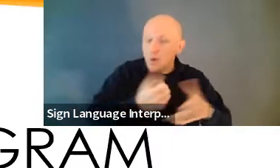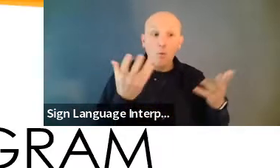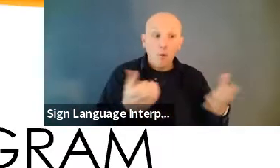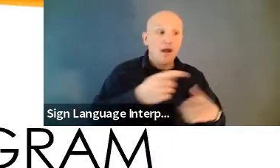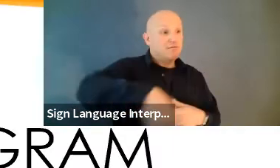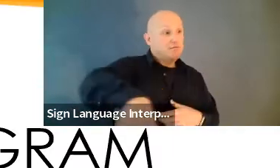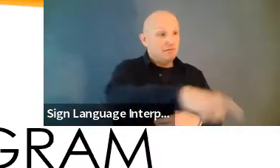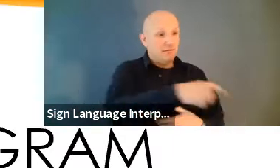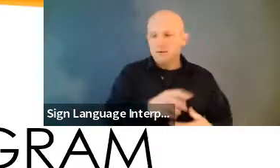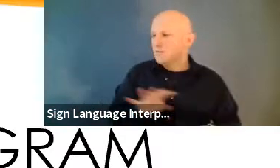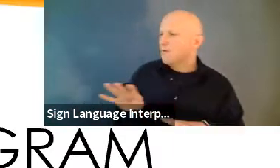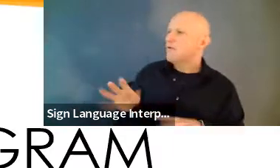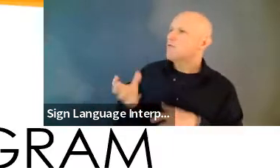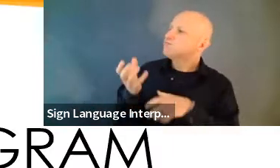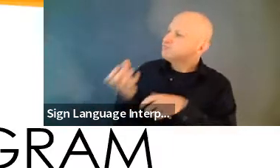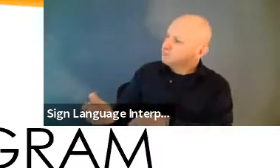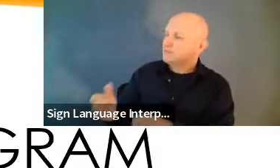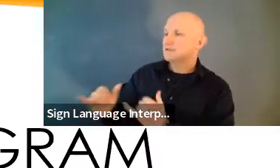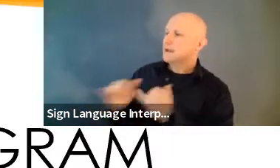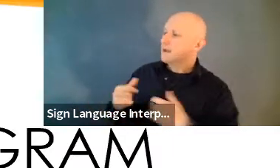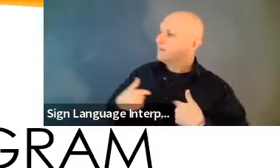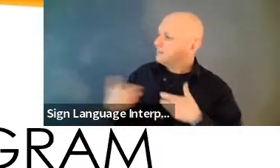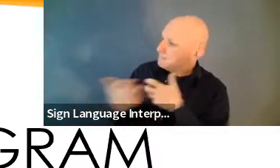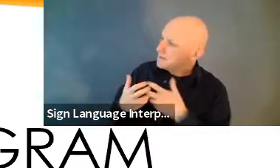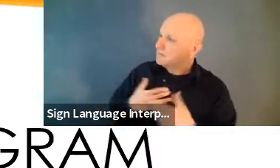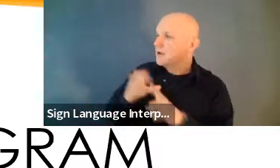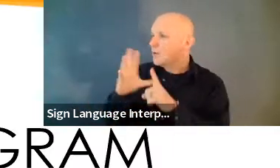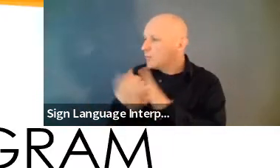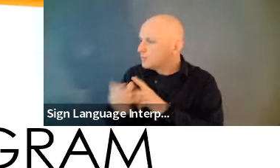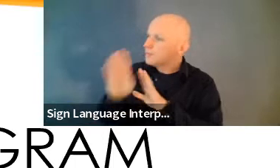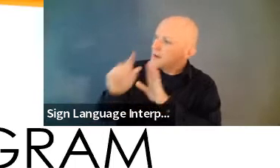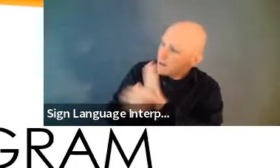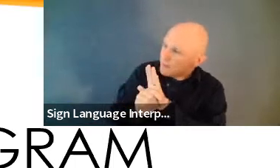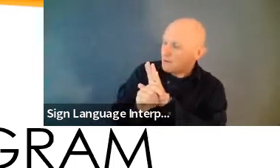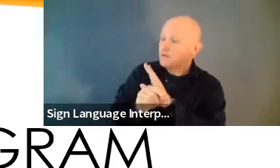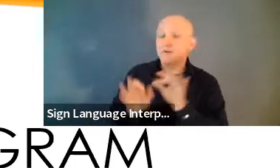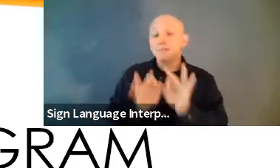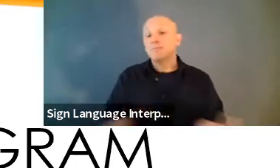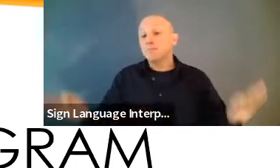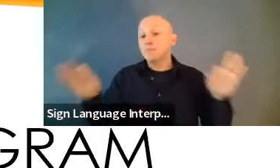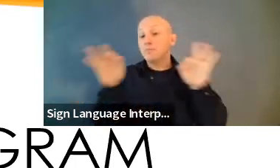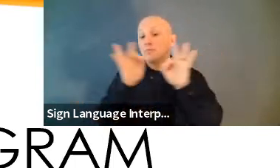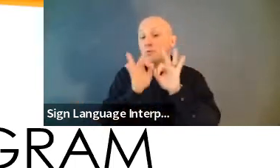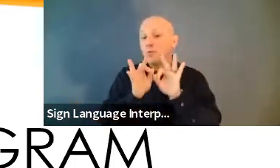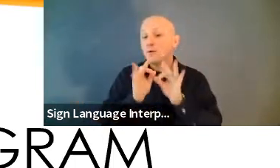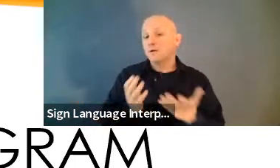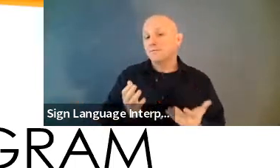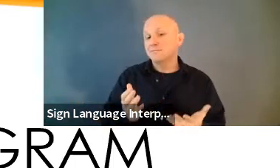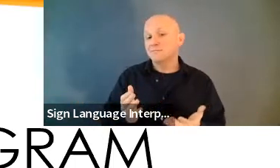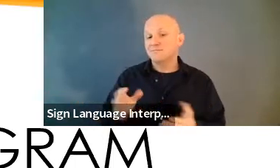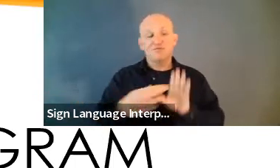coming from political science, we know that descriptive representation is really important because it really